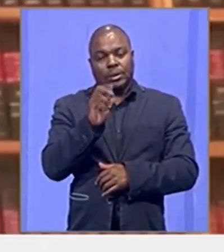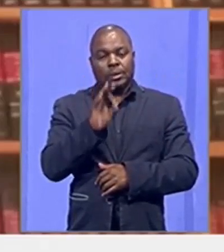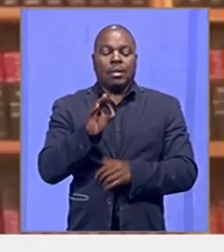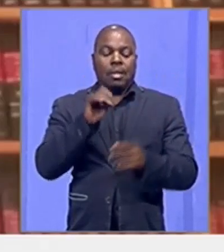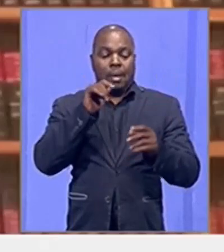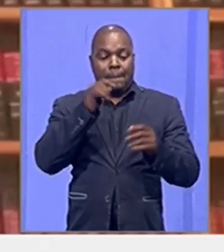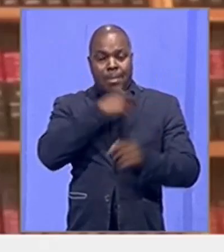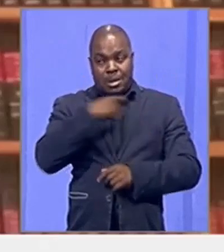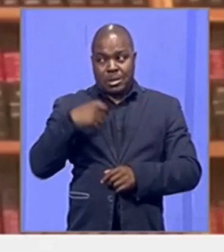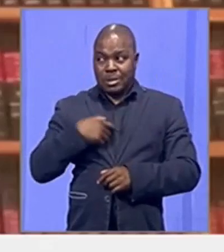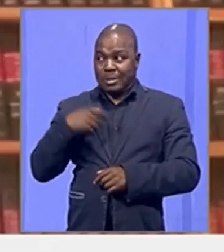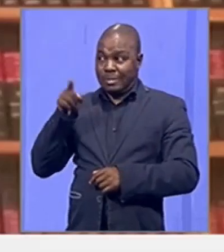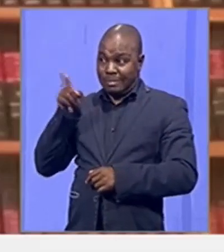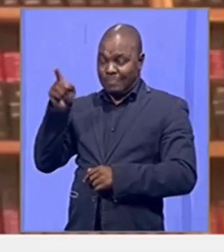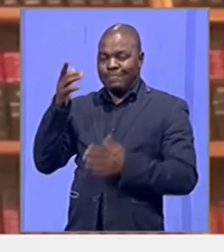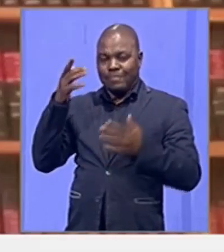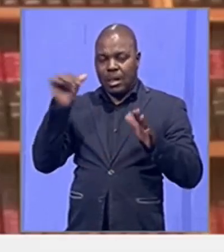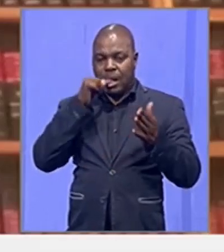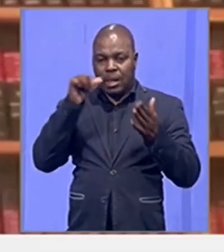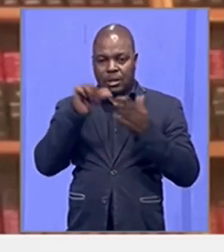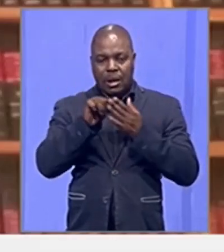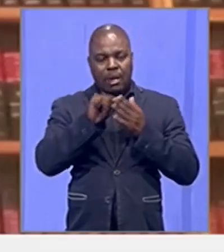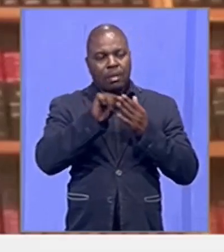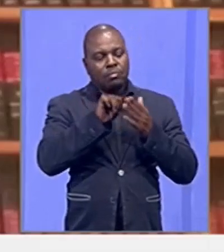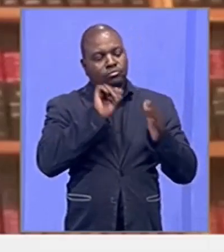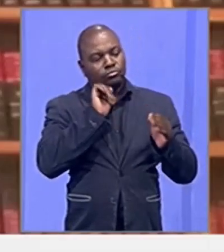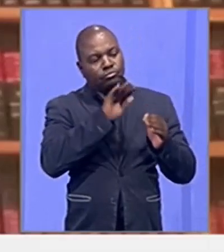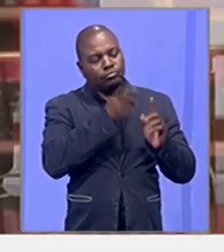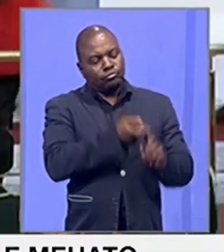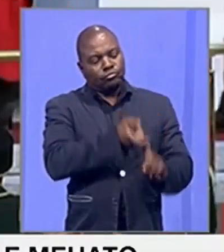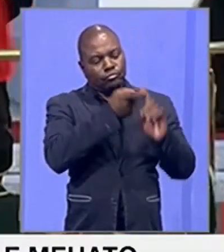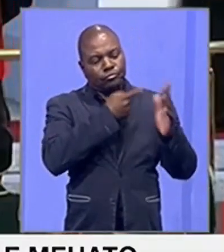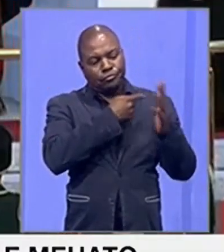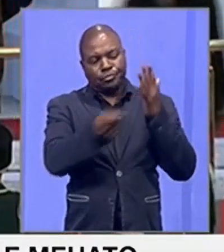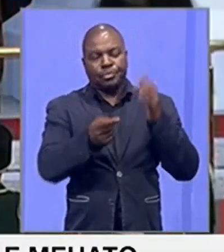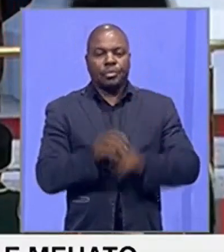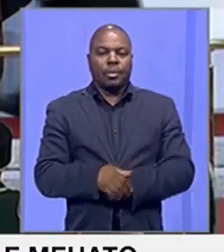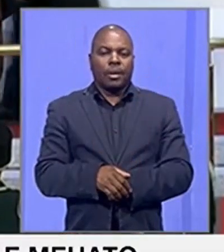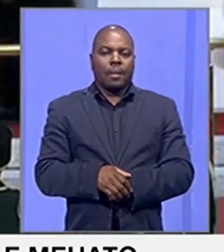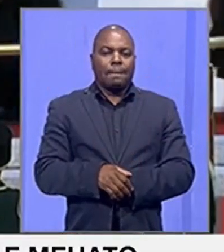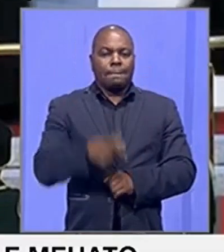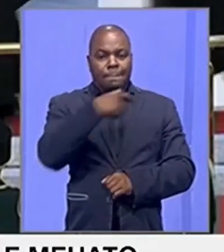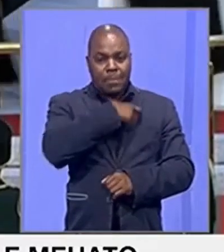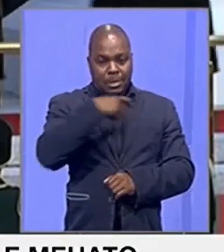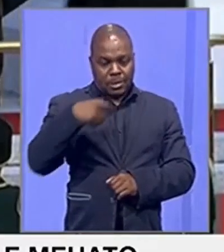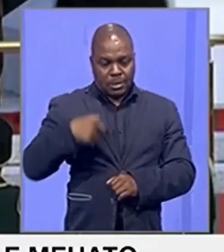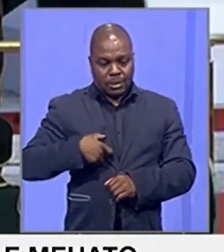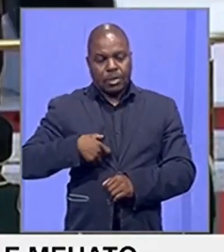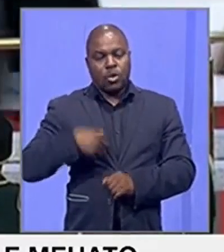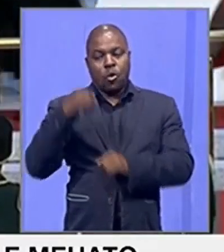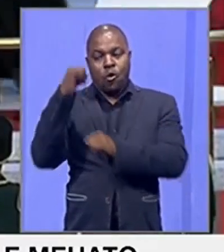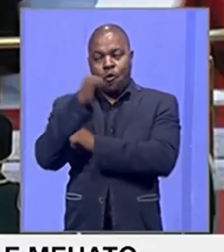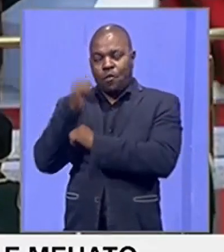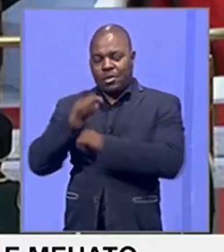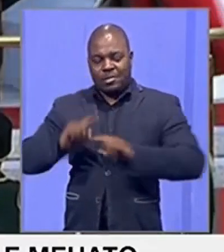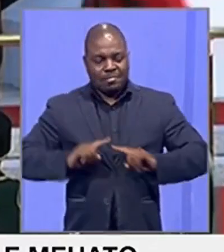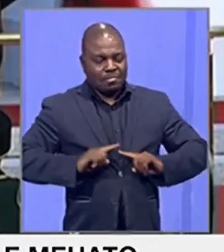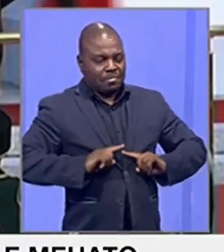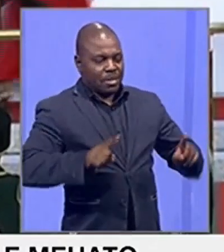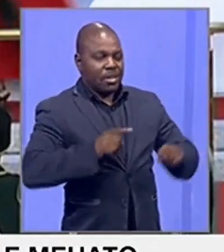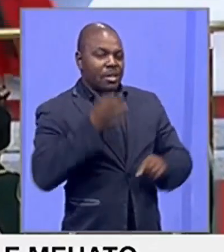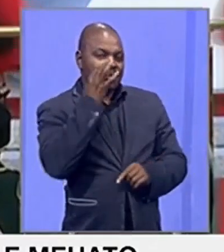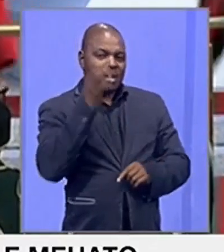has issued letters of suspension to the judges. Kantoro ya mo presidente e latotse bosehla hore mo presidente